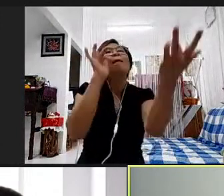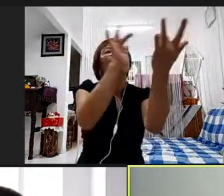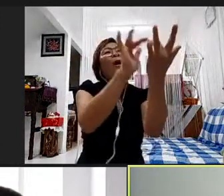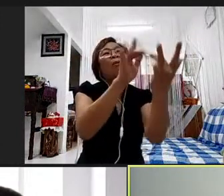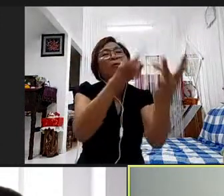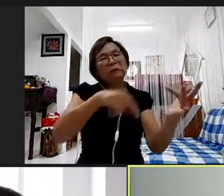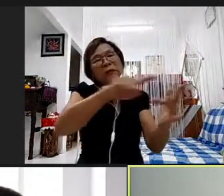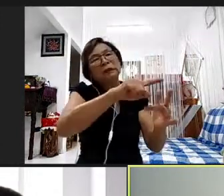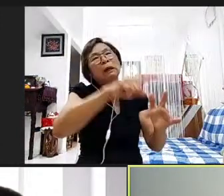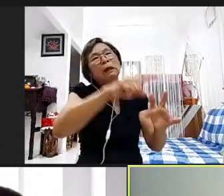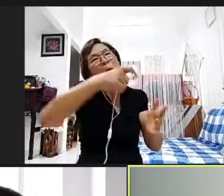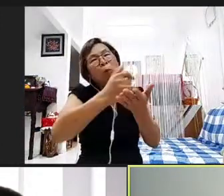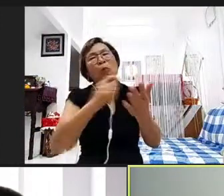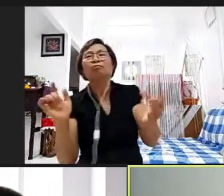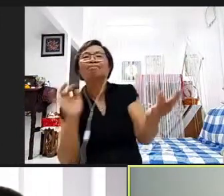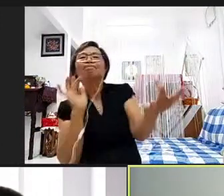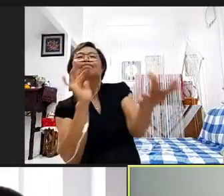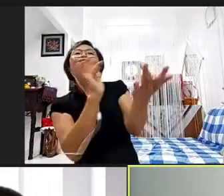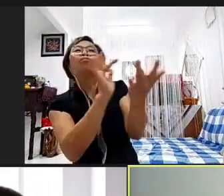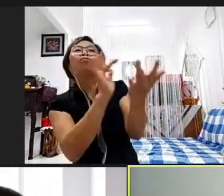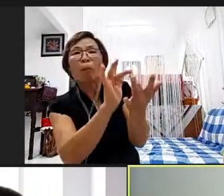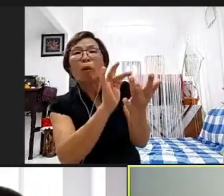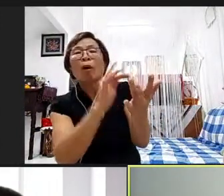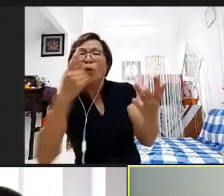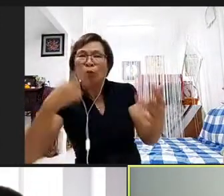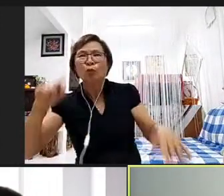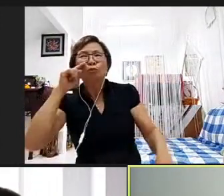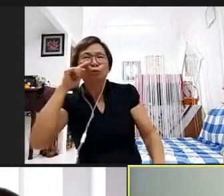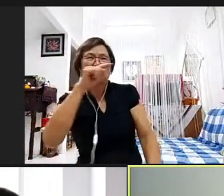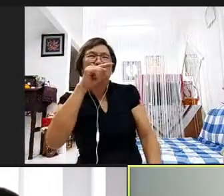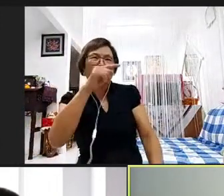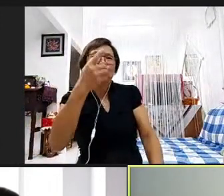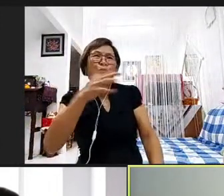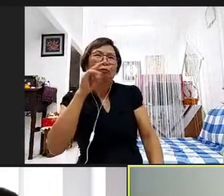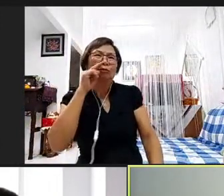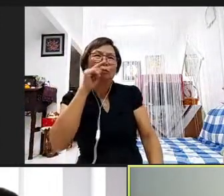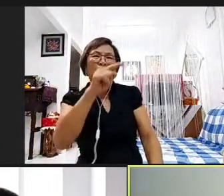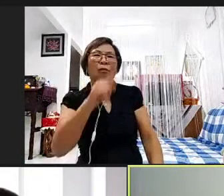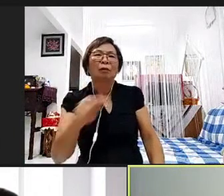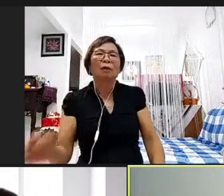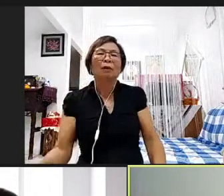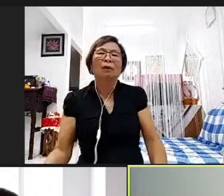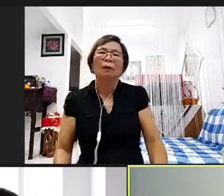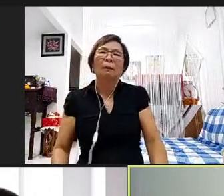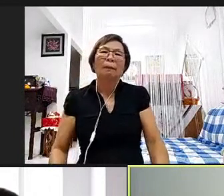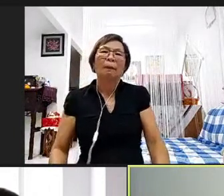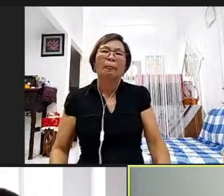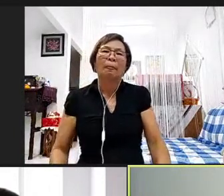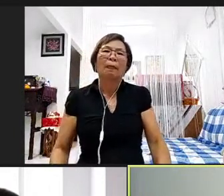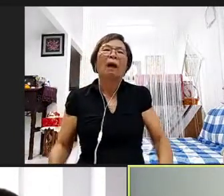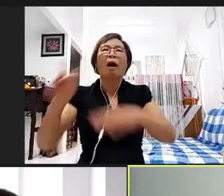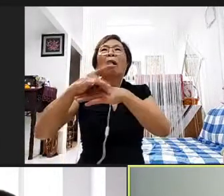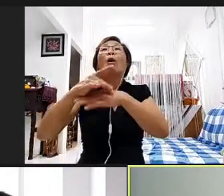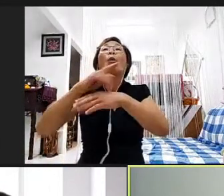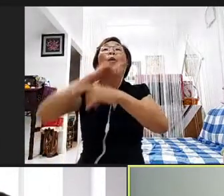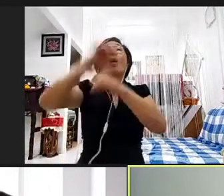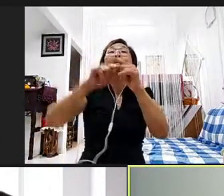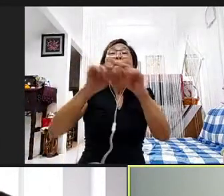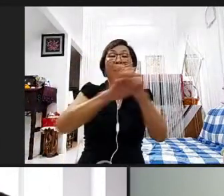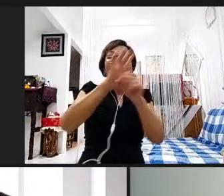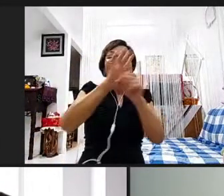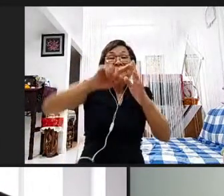need. And I think we are already seeing this even as early as when the pandemic first